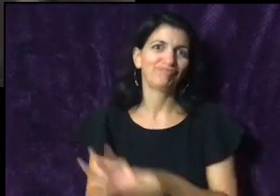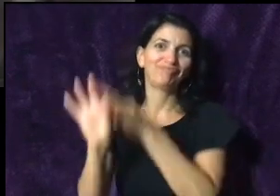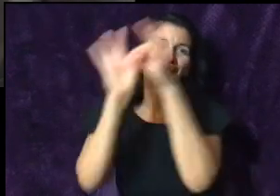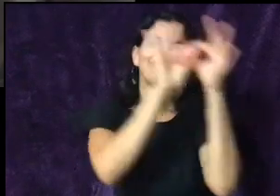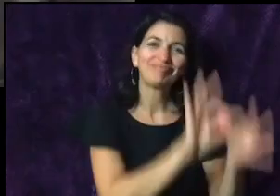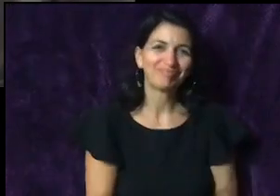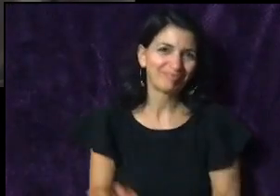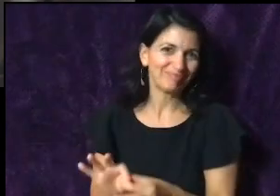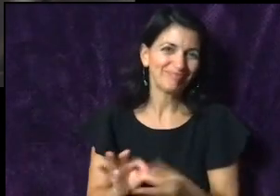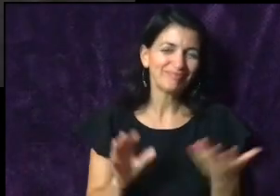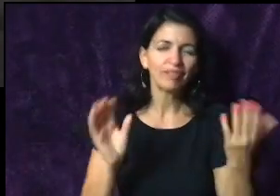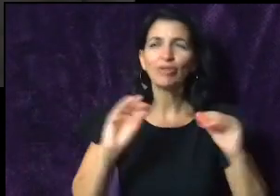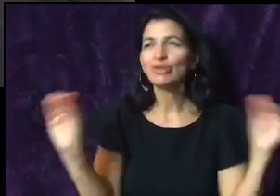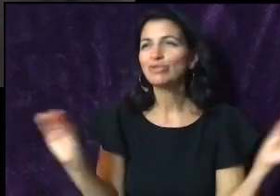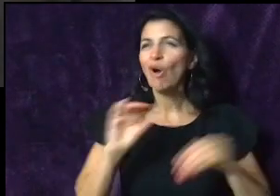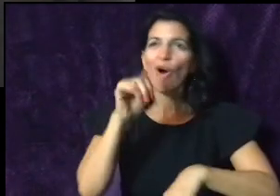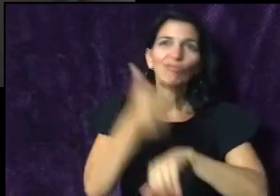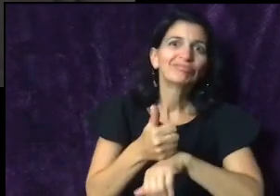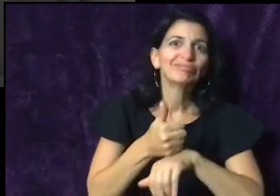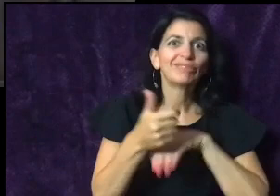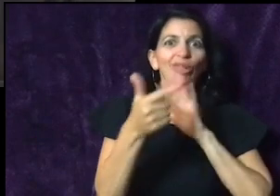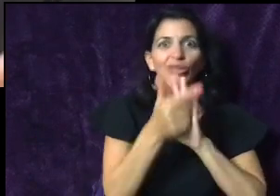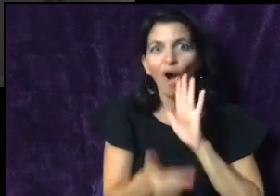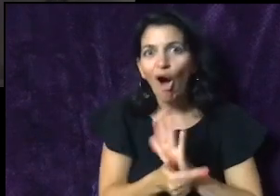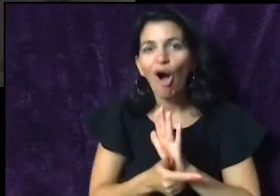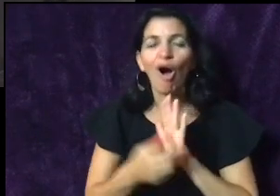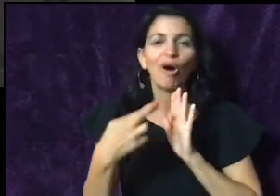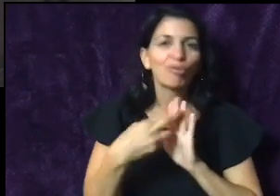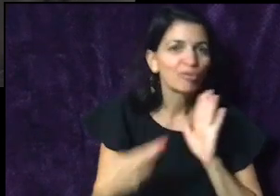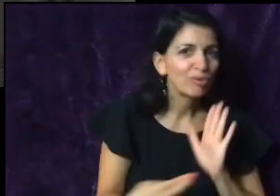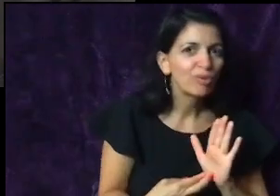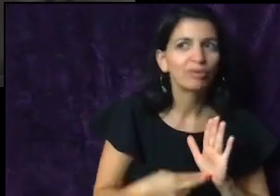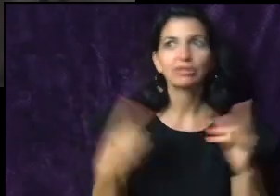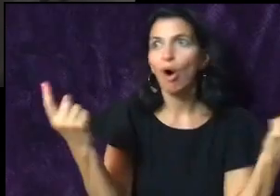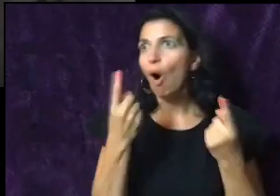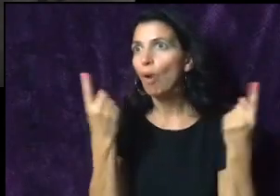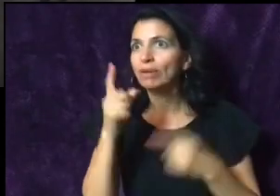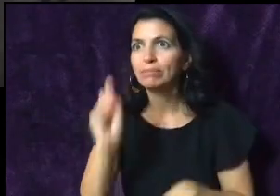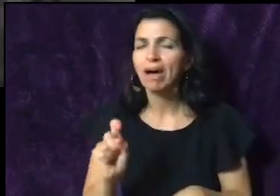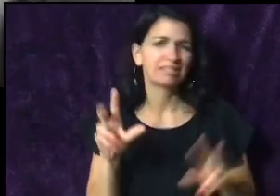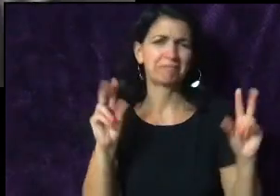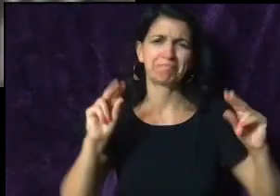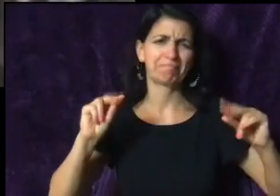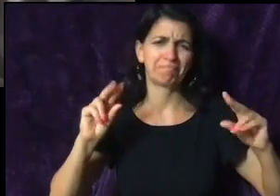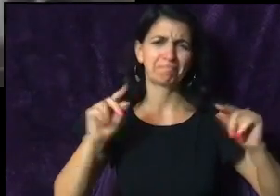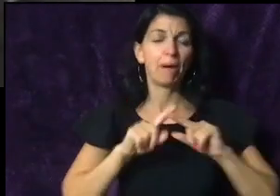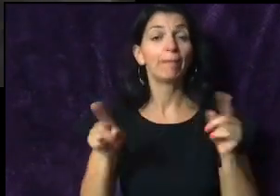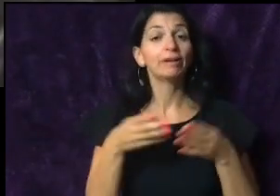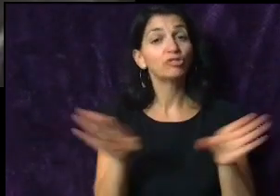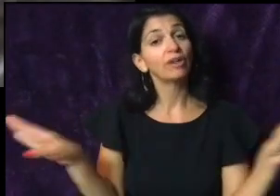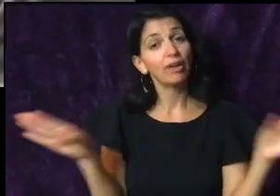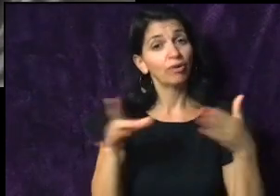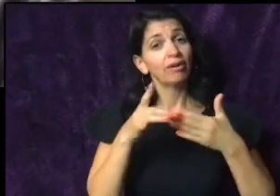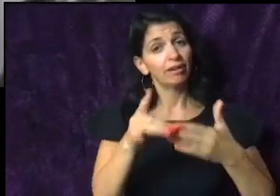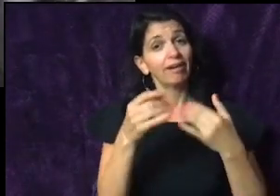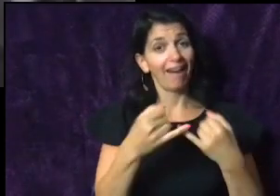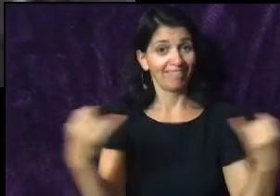there's no like law, there's no like hard and fast rule all the time, but there's some general